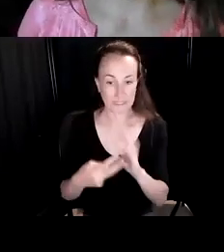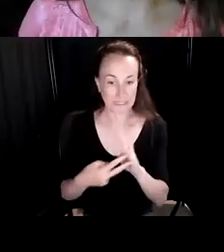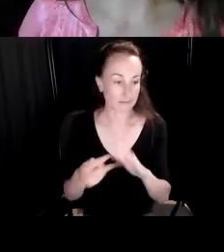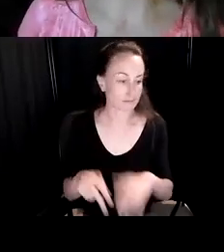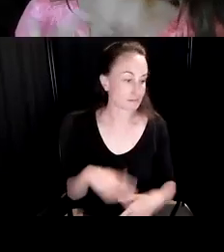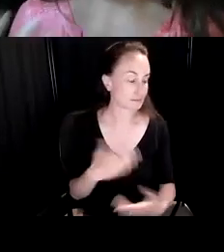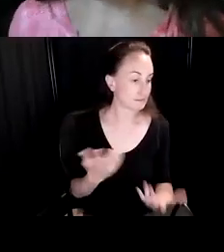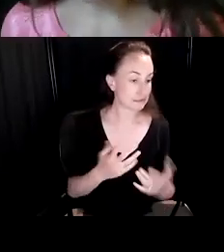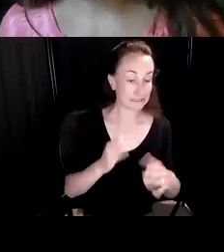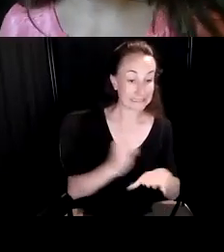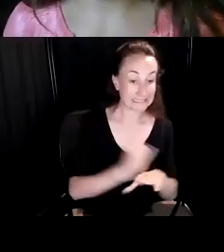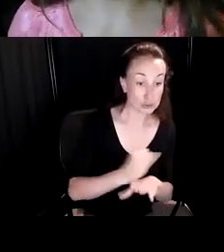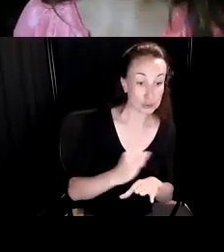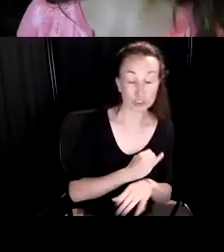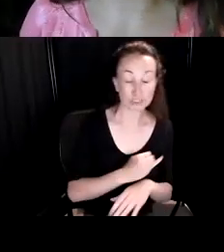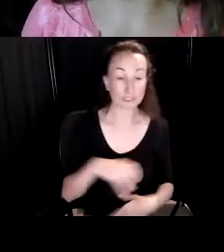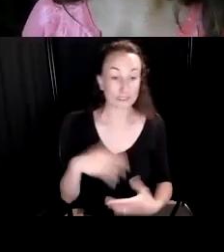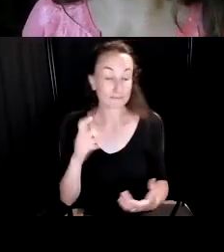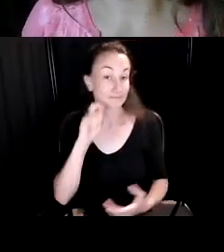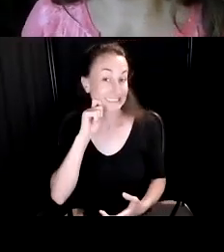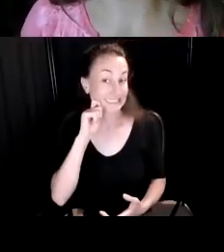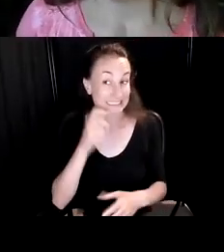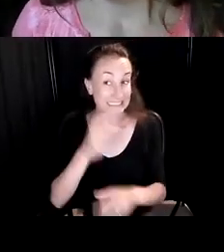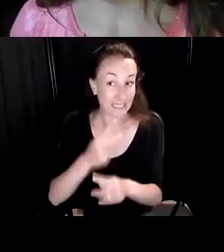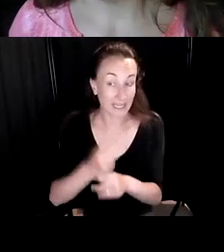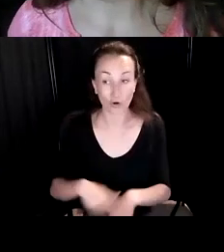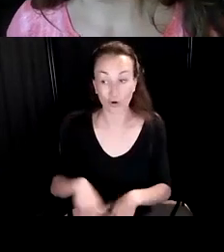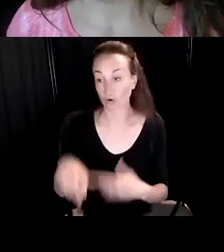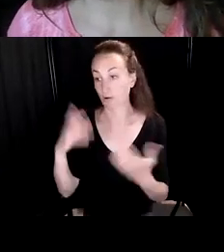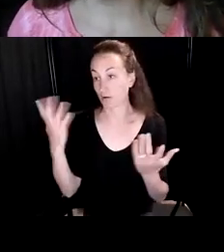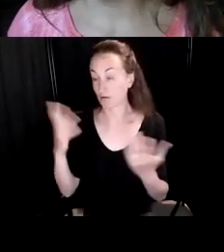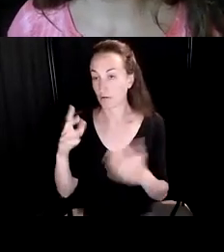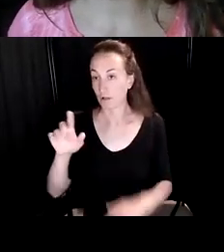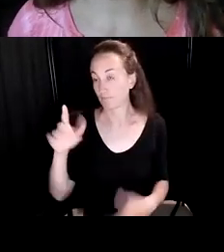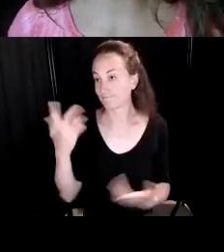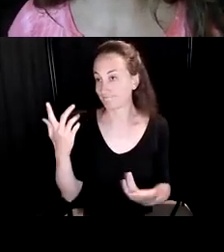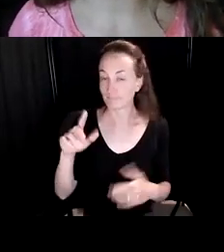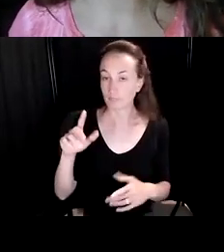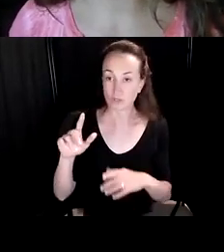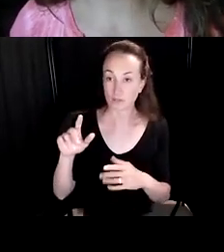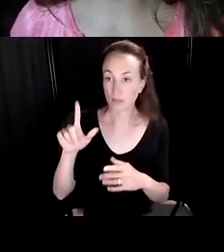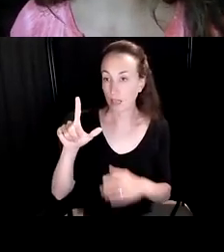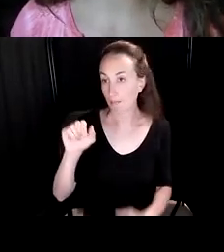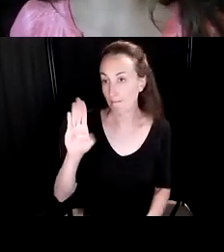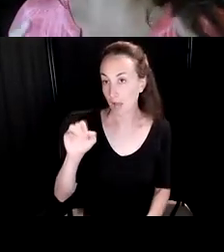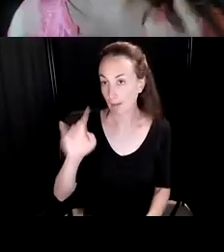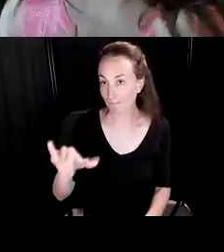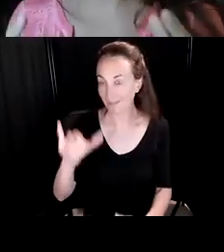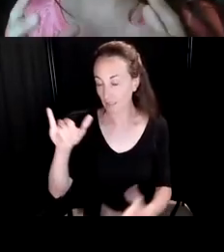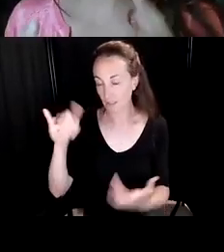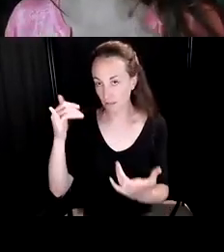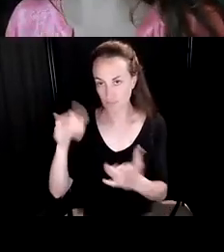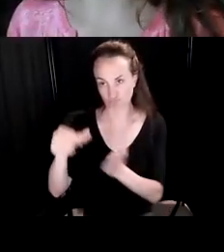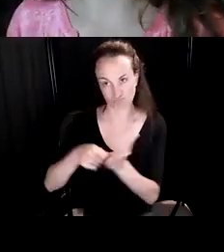skincare, phlebotomy, those kinds of training programs. There were 40 young adults who indicated at the